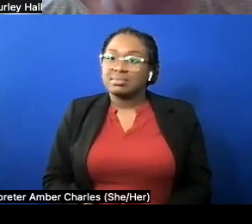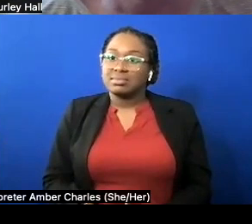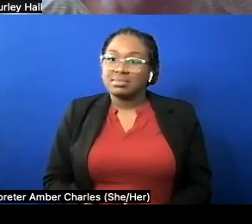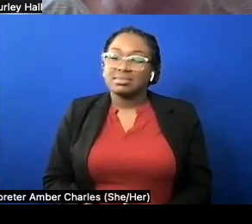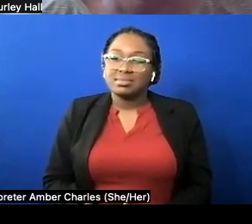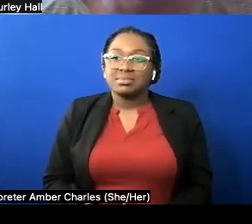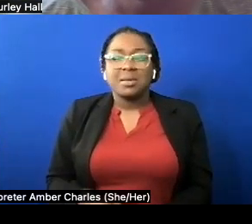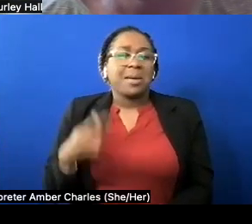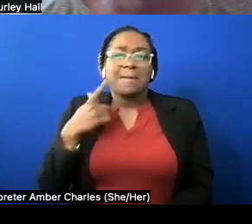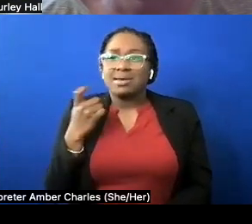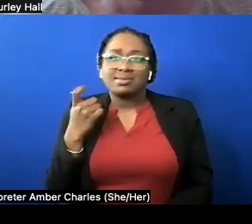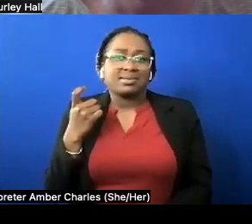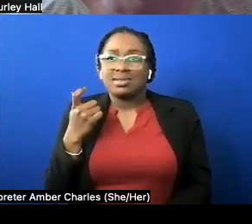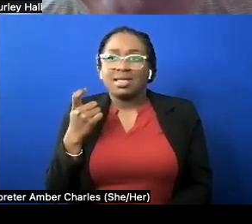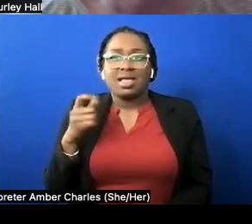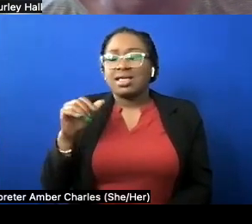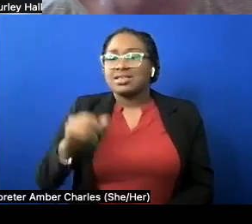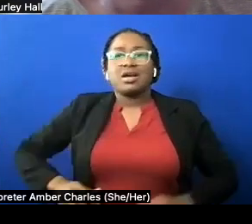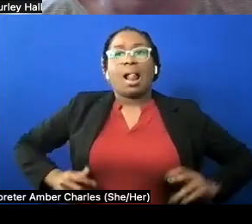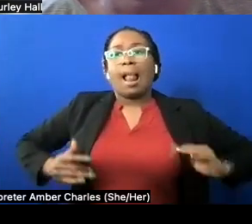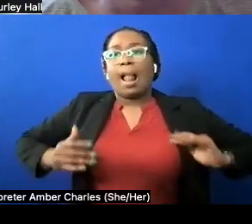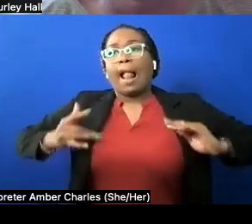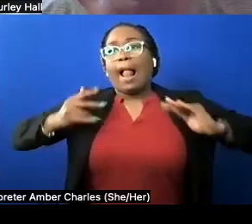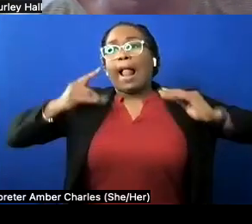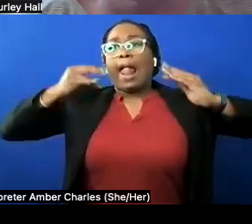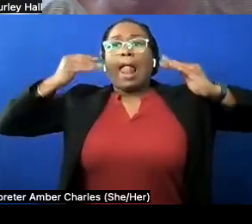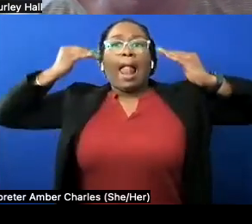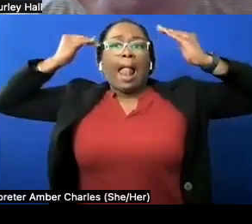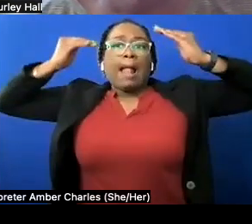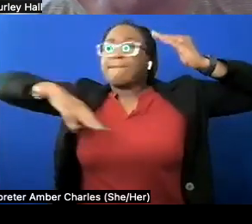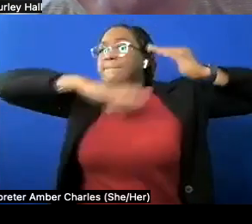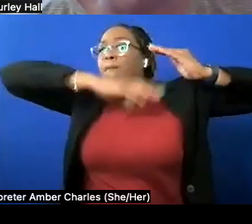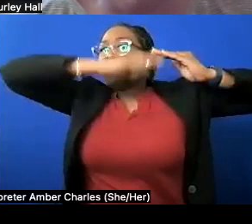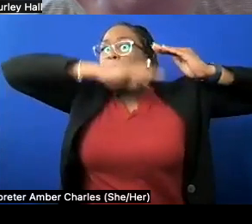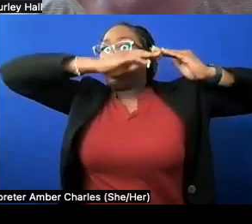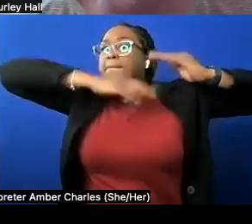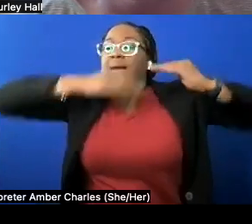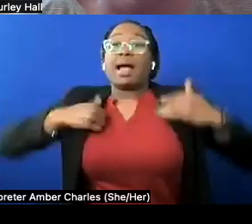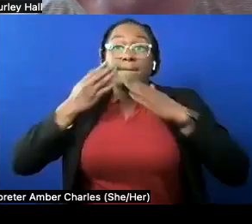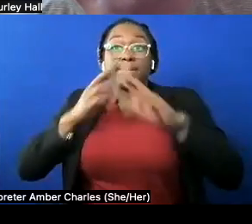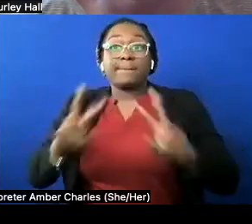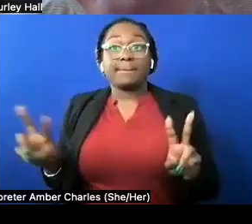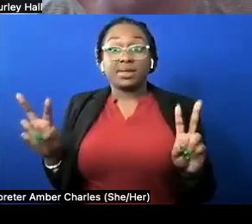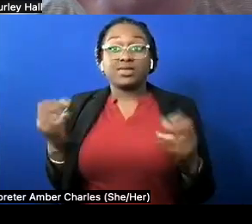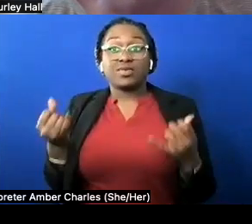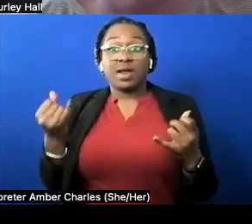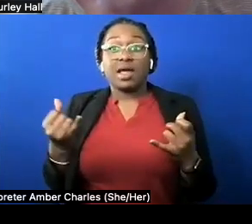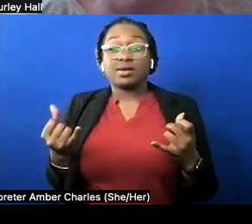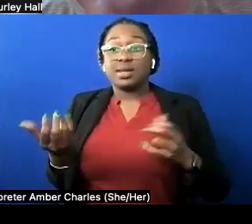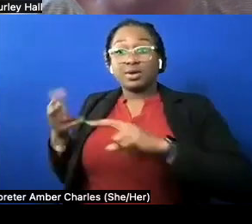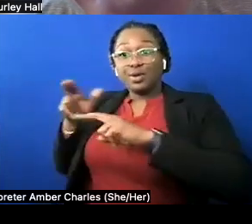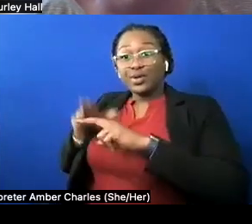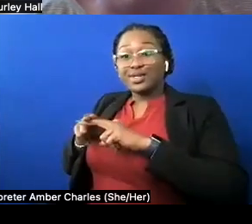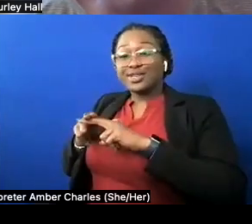Just because this has filled me to the brim today. And I am at peace right now. So I'm gonna go sit in that peace for